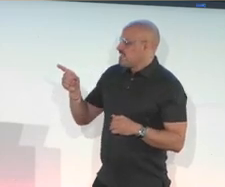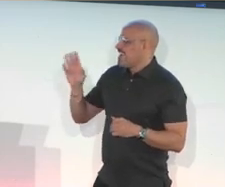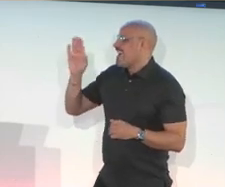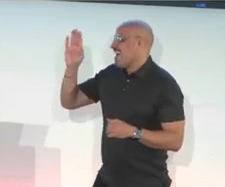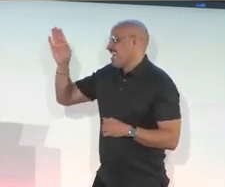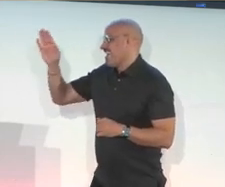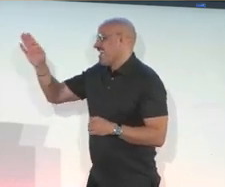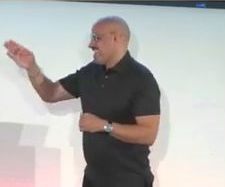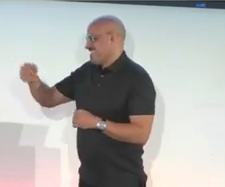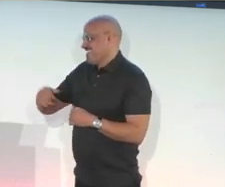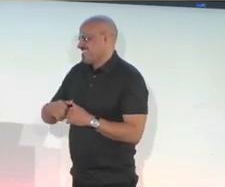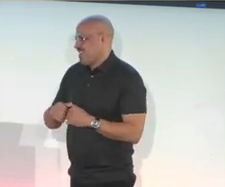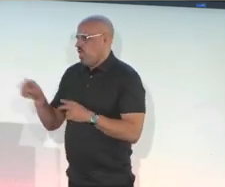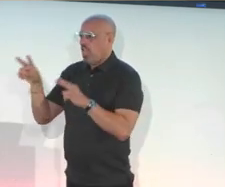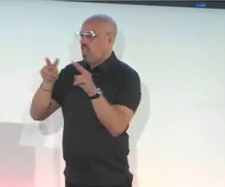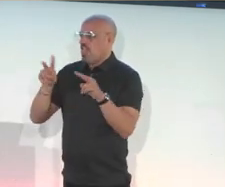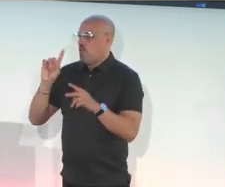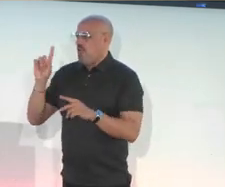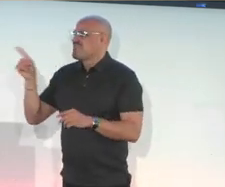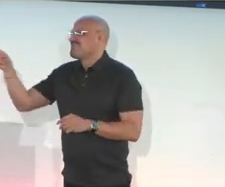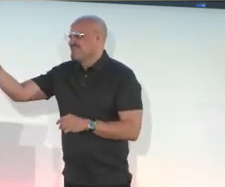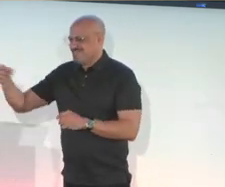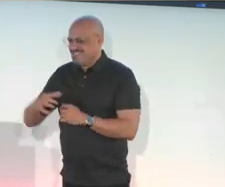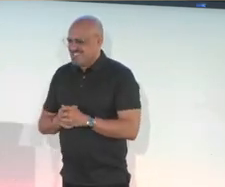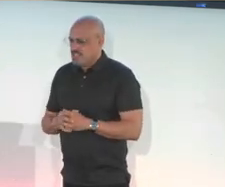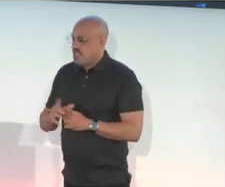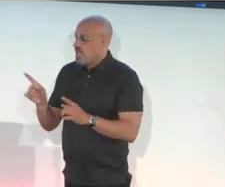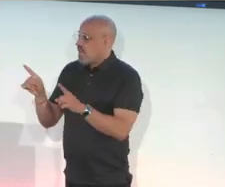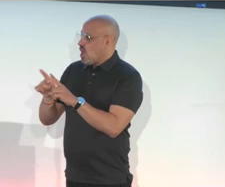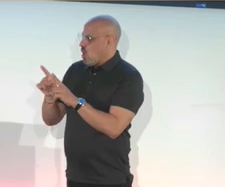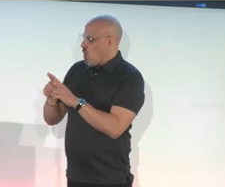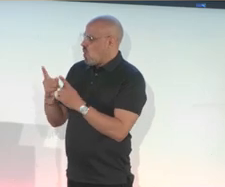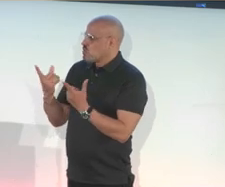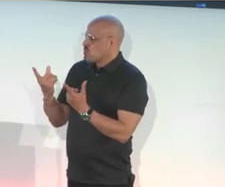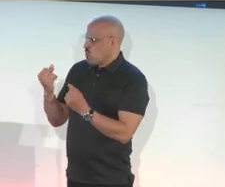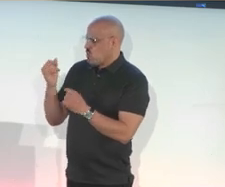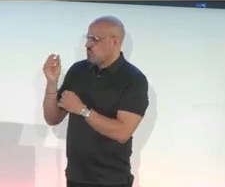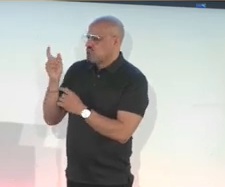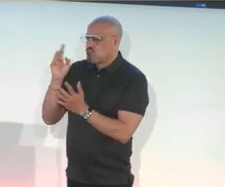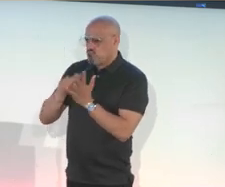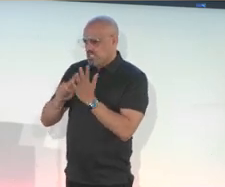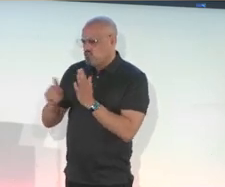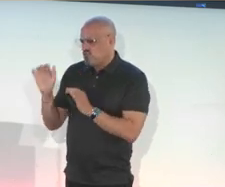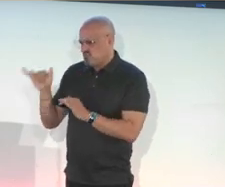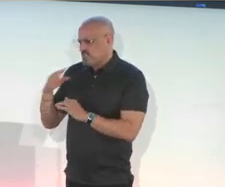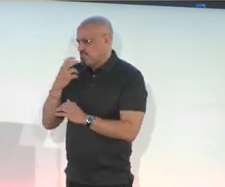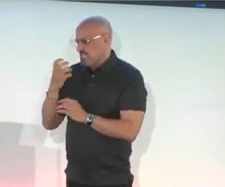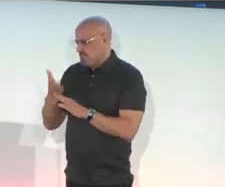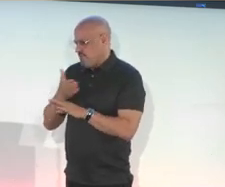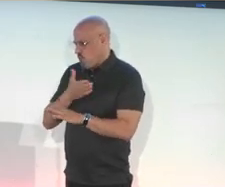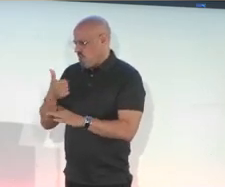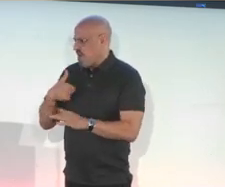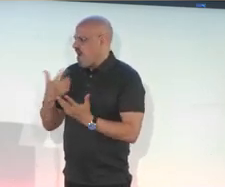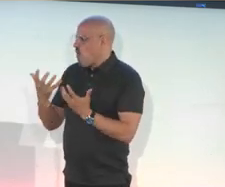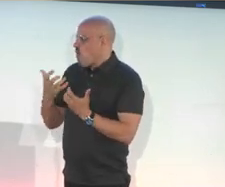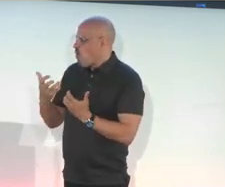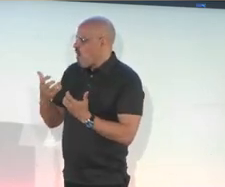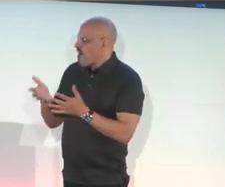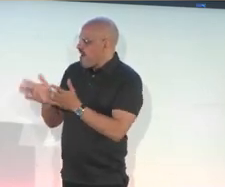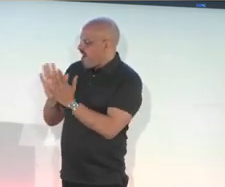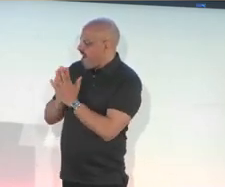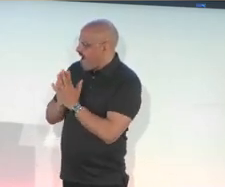Oh, hi. Thank you. Yeah. So, like, I also did some silent speech research before, and I sort of want to